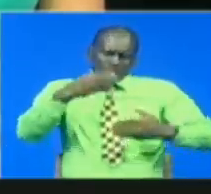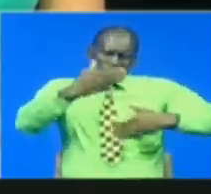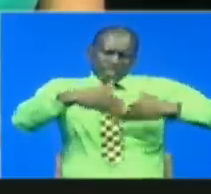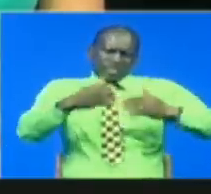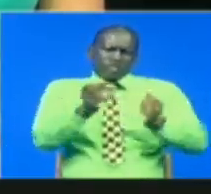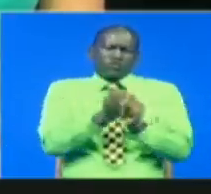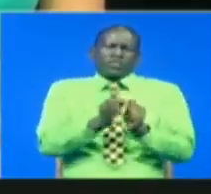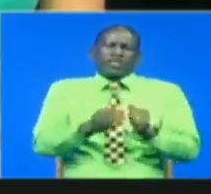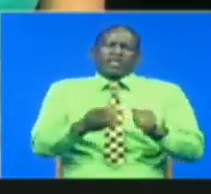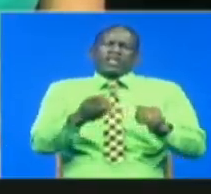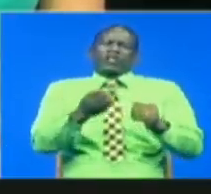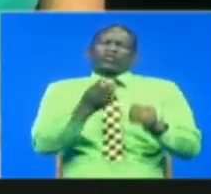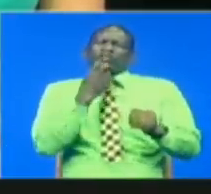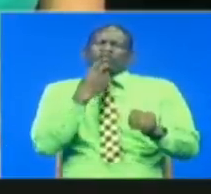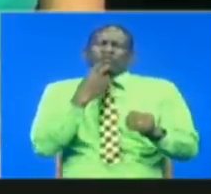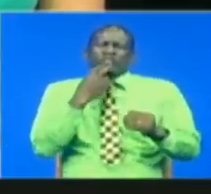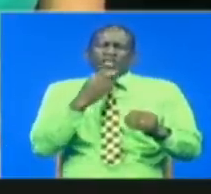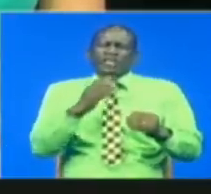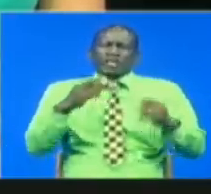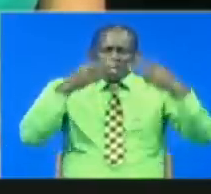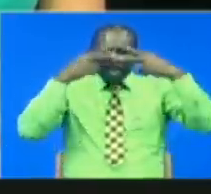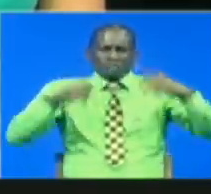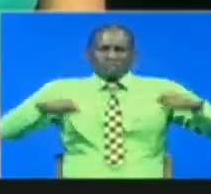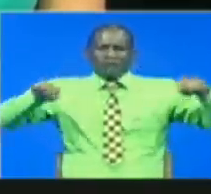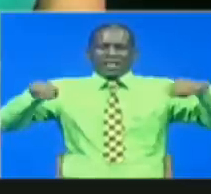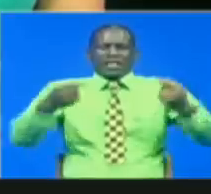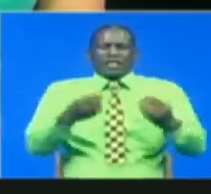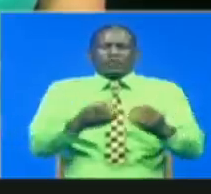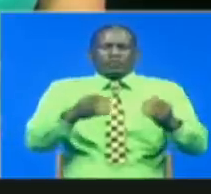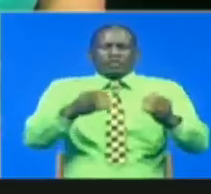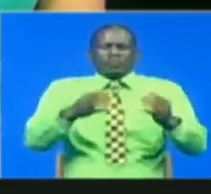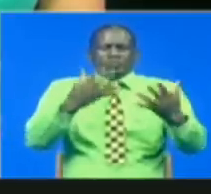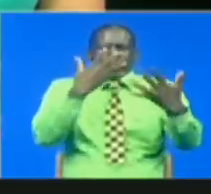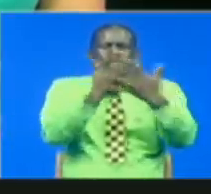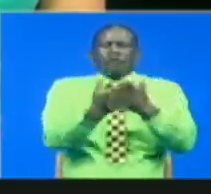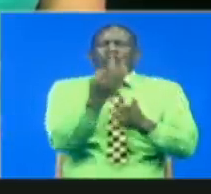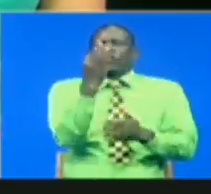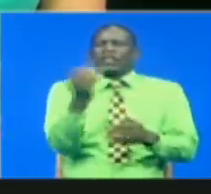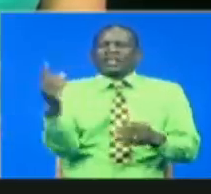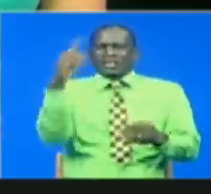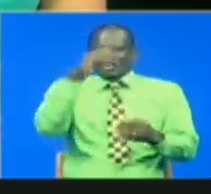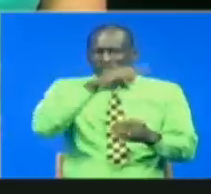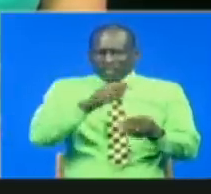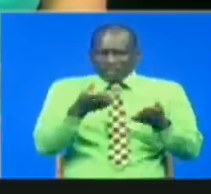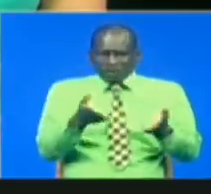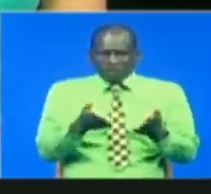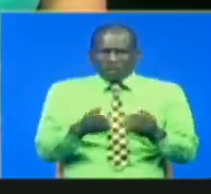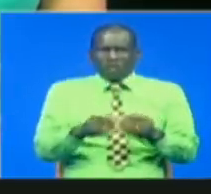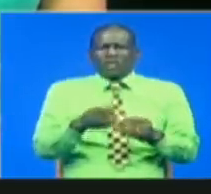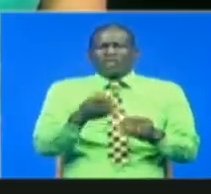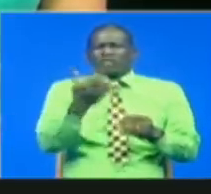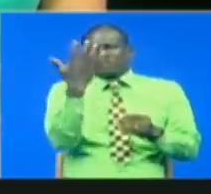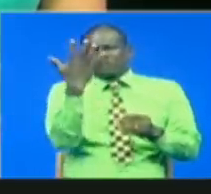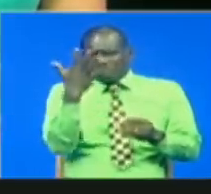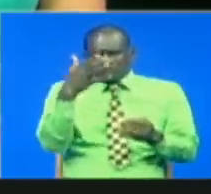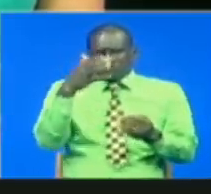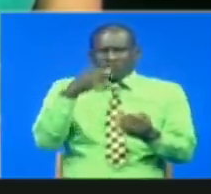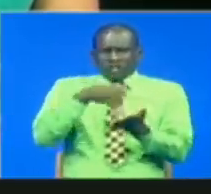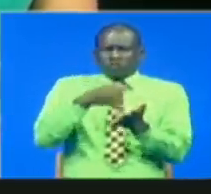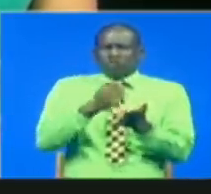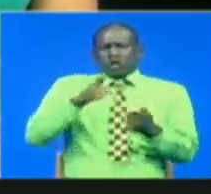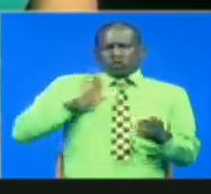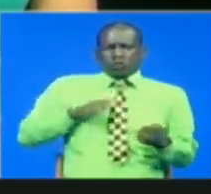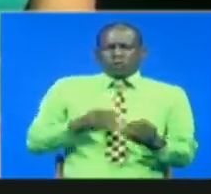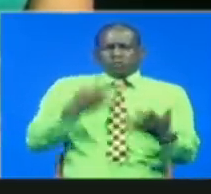terror attack will spend the next 30 days in custody. The suspects, among them one woman, were today arraigned at the Milimani